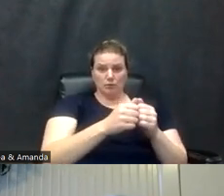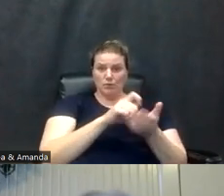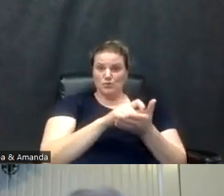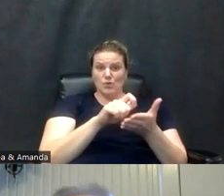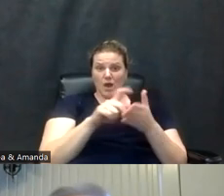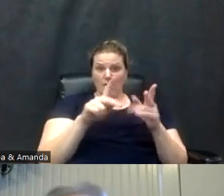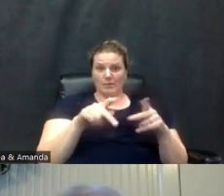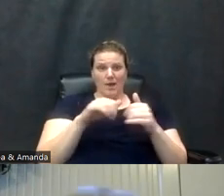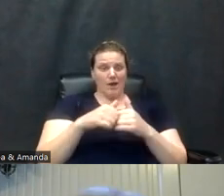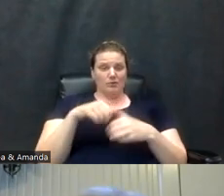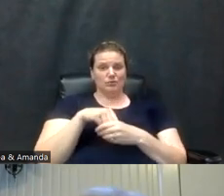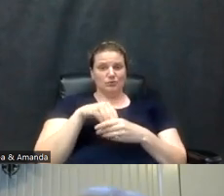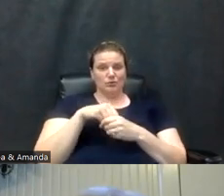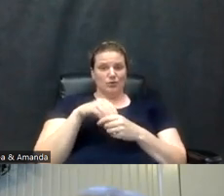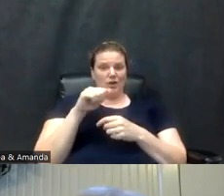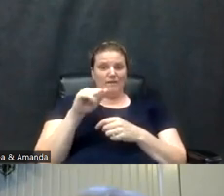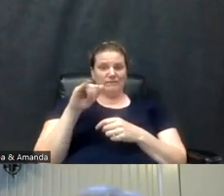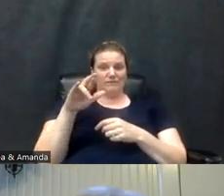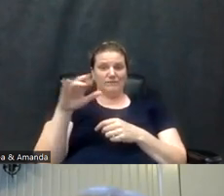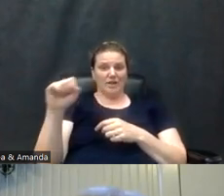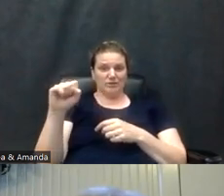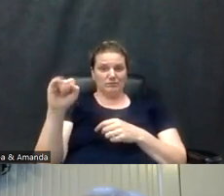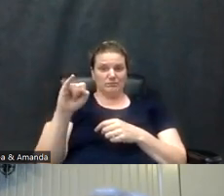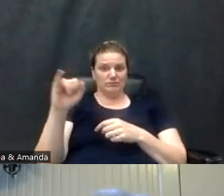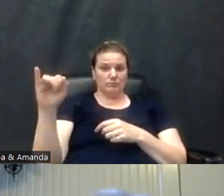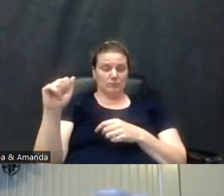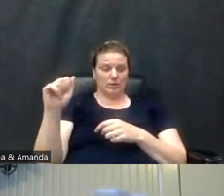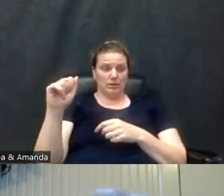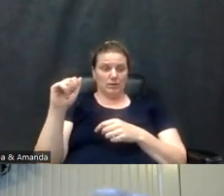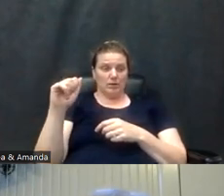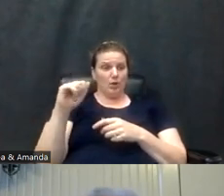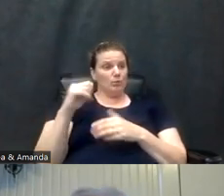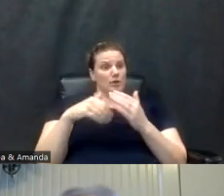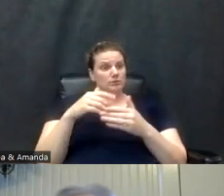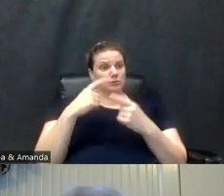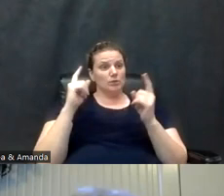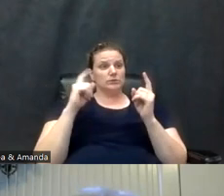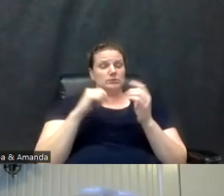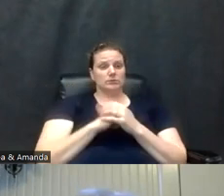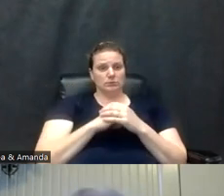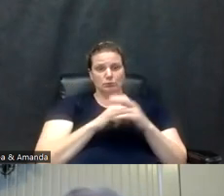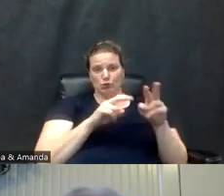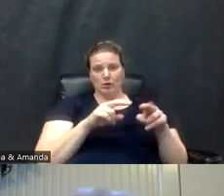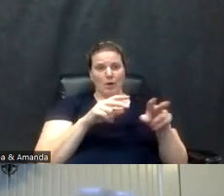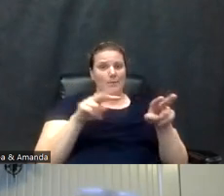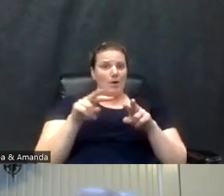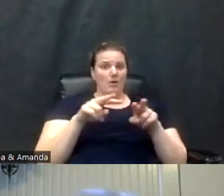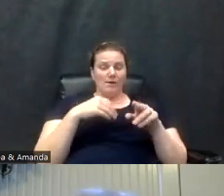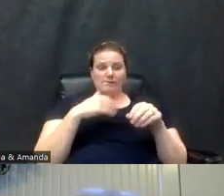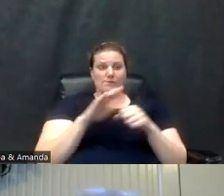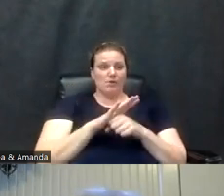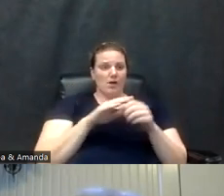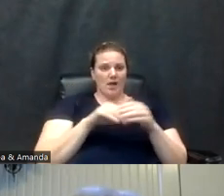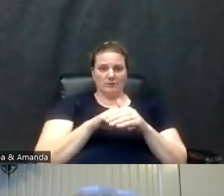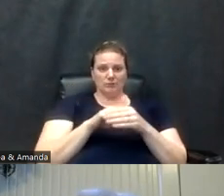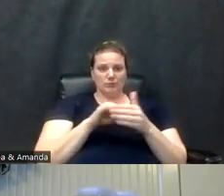the internal affairs process works. So if you want to take a look at that, that's where it is. The monitor has full access to that